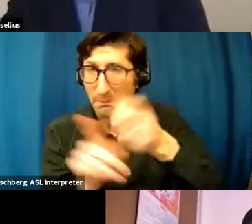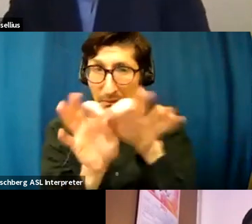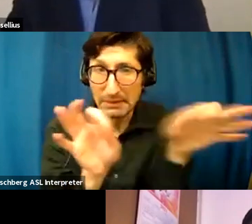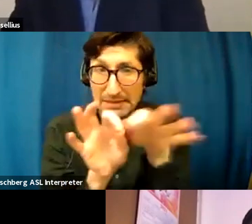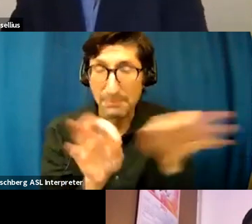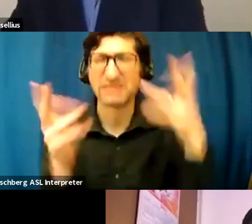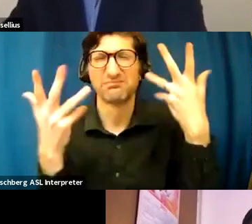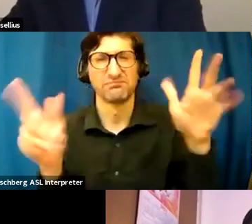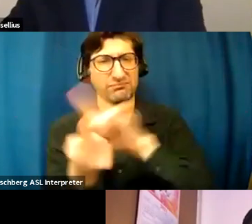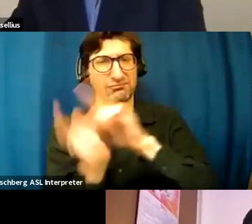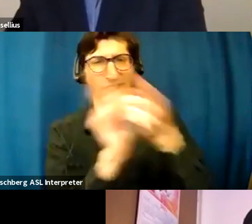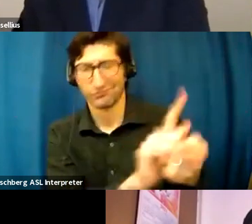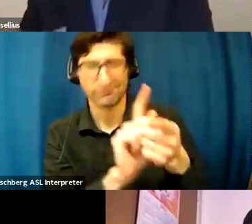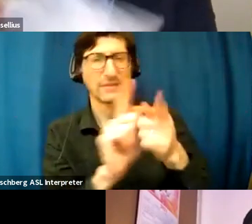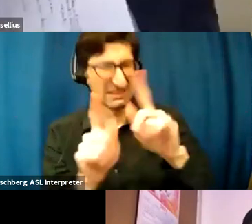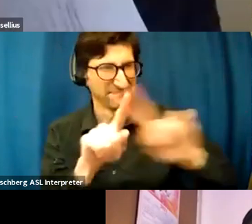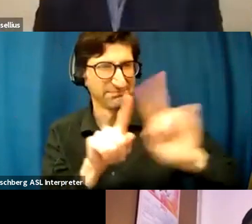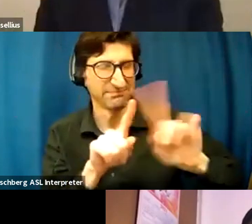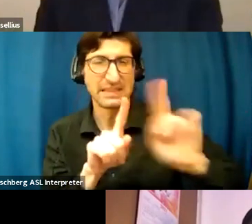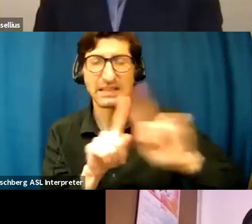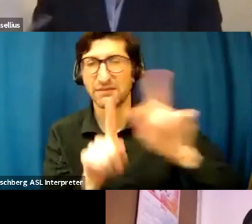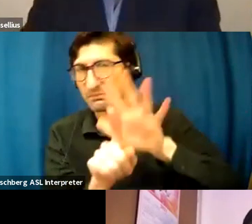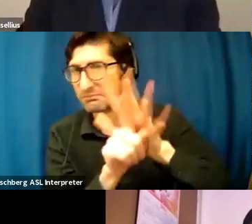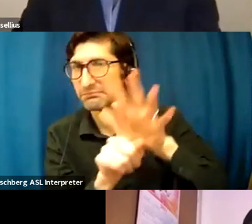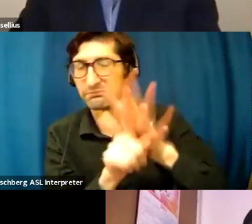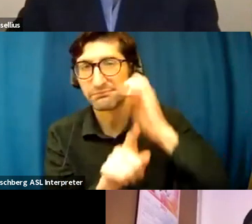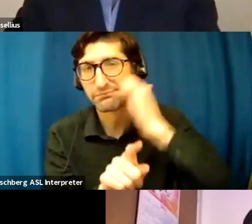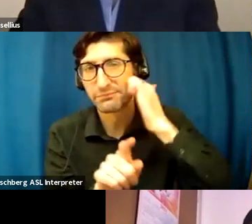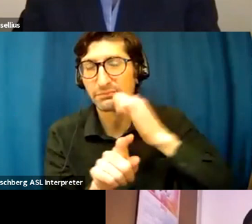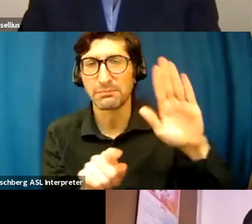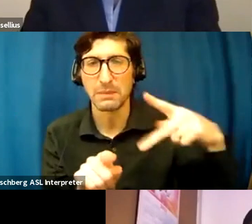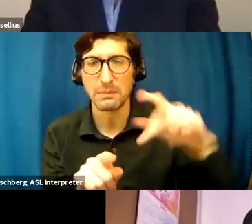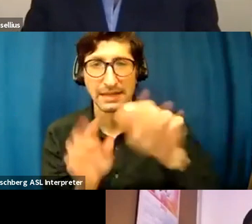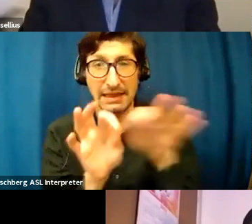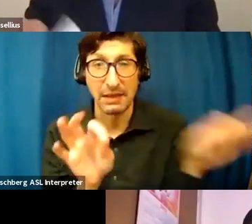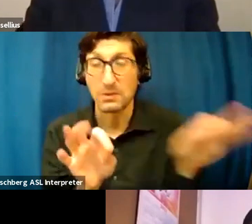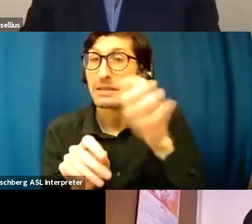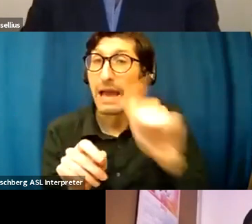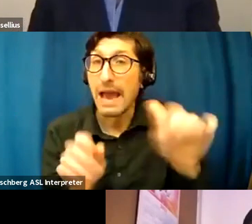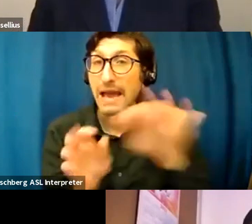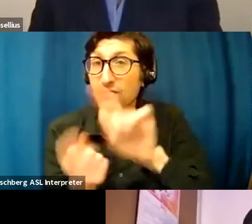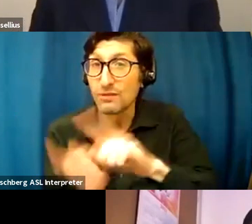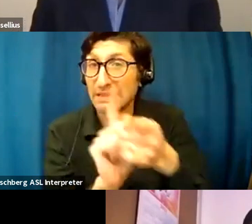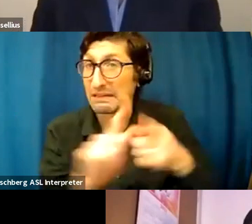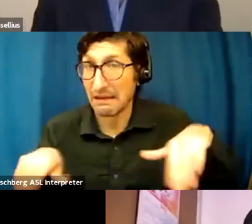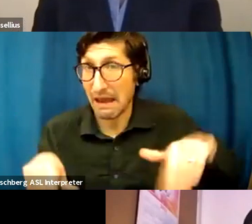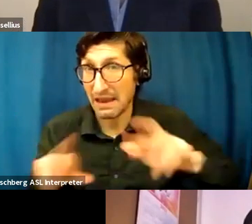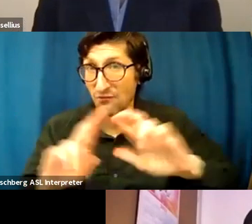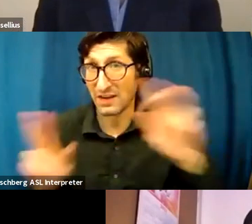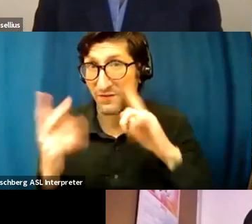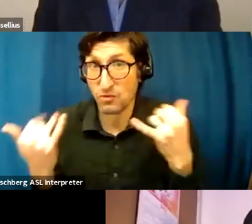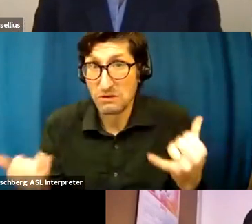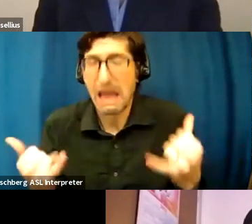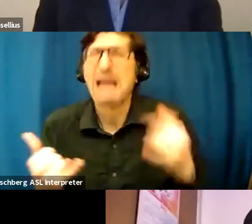been translated in all of the major BPS languages. Any translations that are not ready prior to the start of the